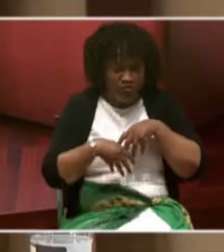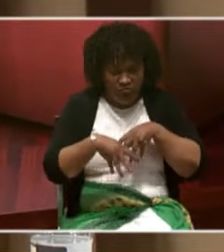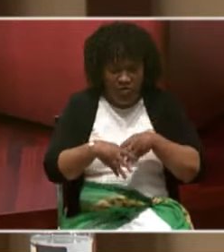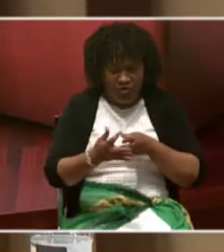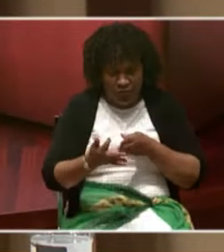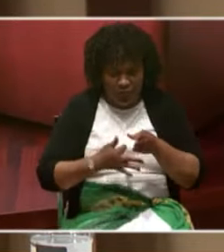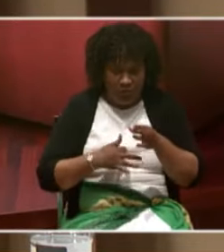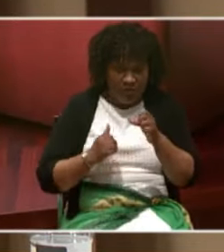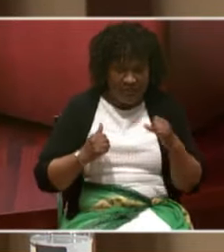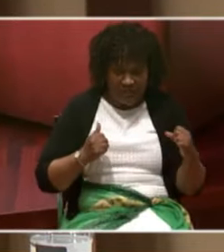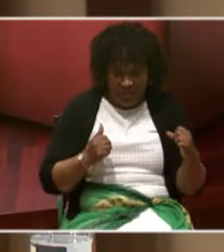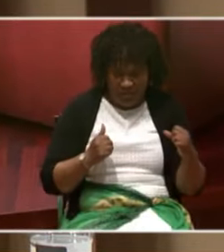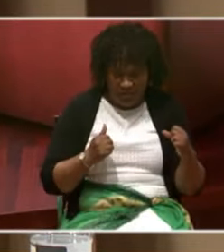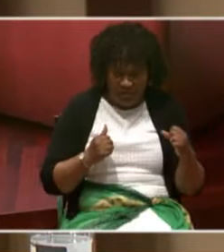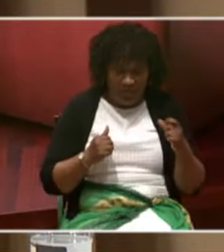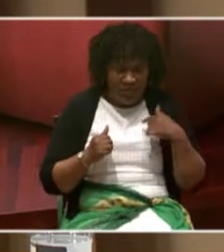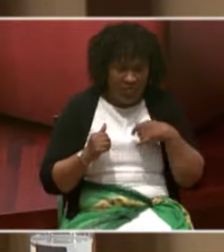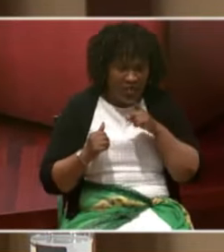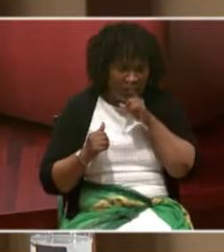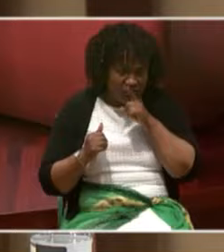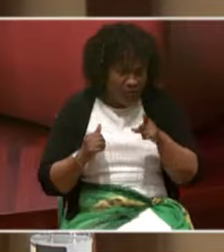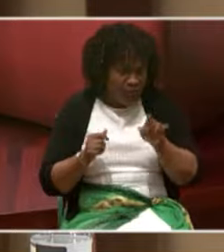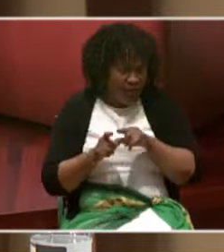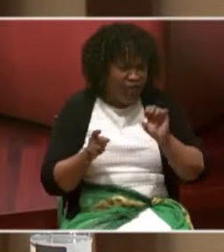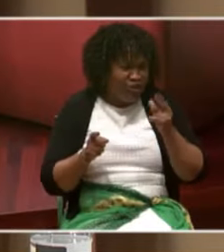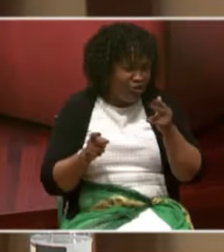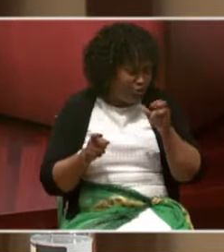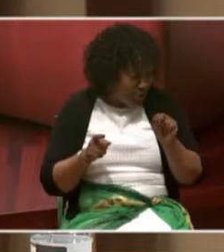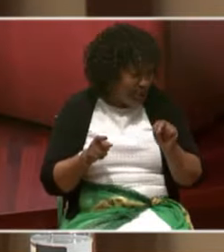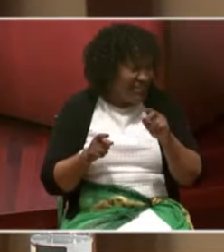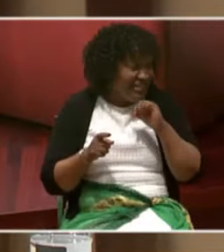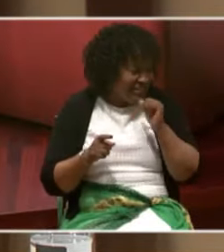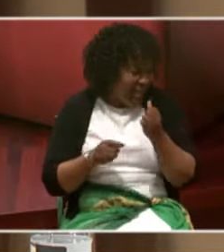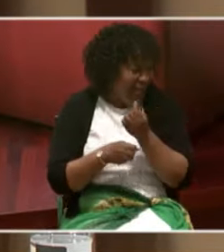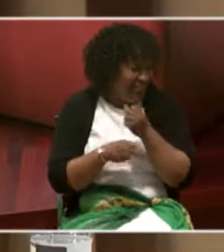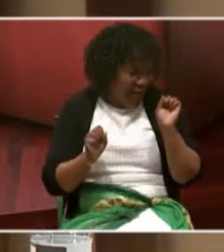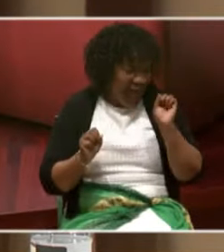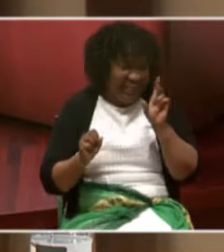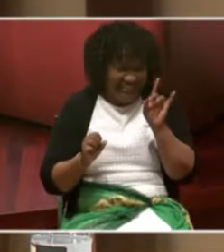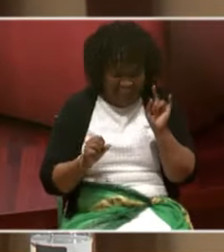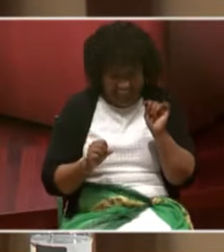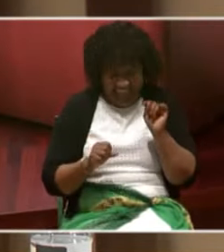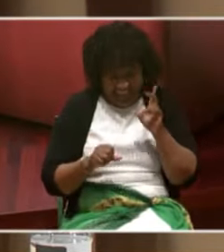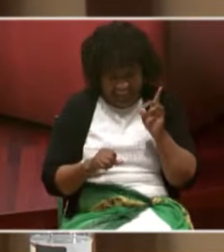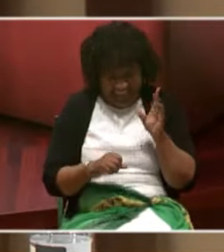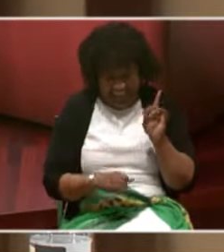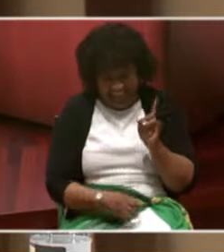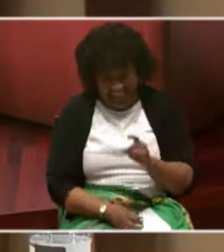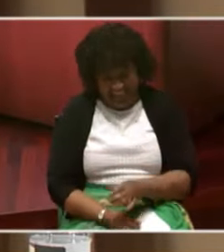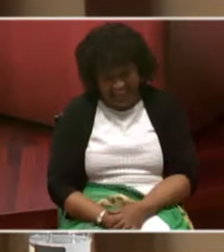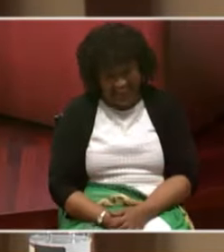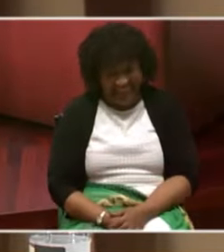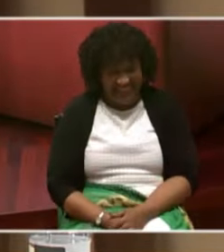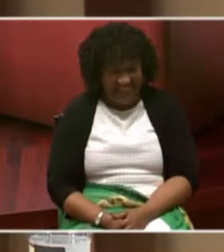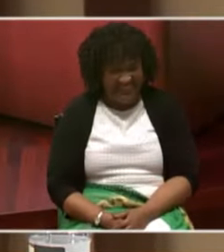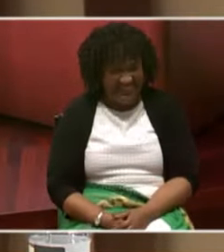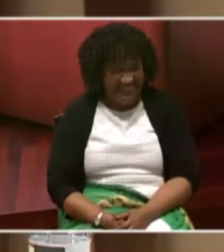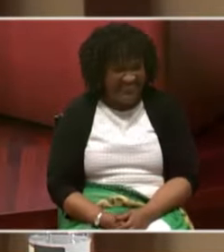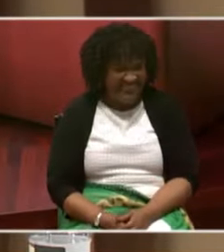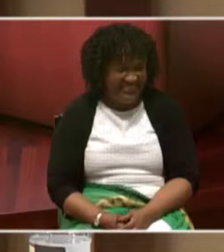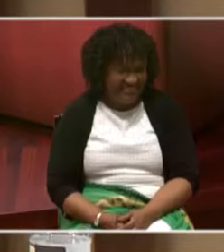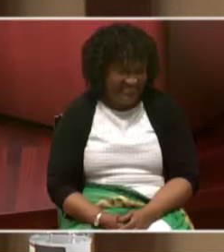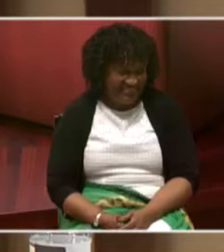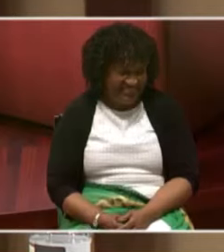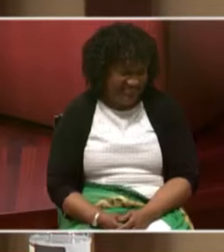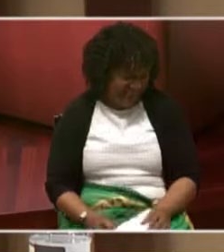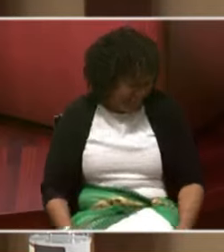back. Sent me a round-trip Greyhound bus ticket. He knew I was very, very poor. Didn't have any money. I